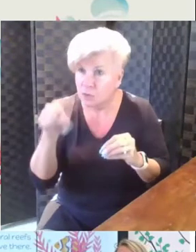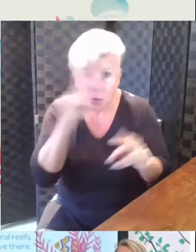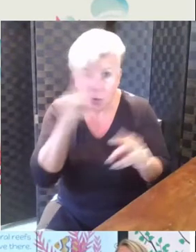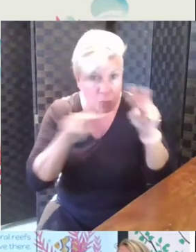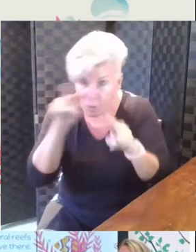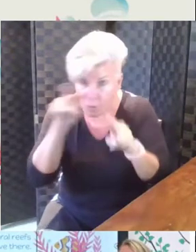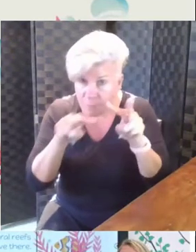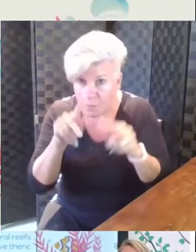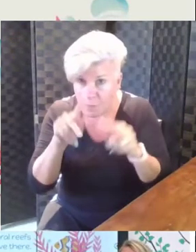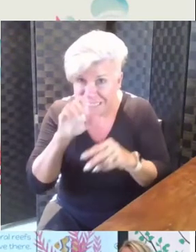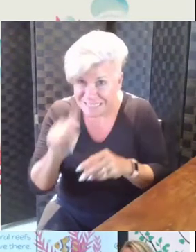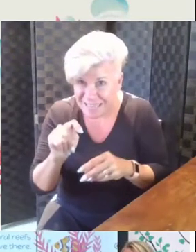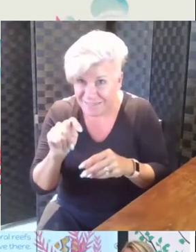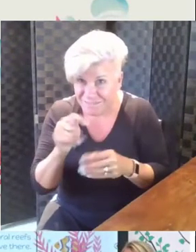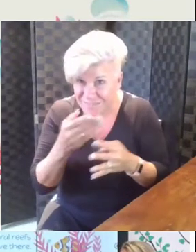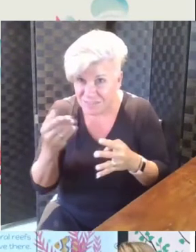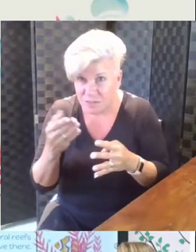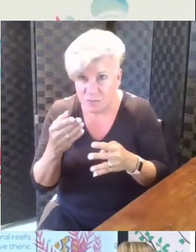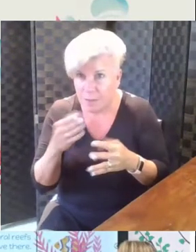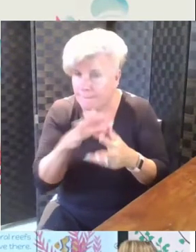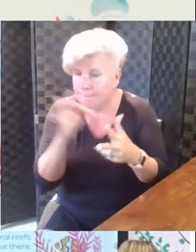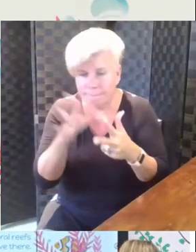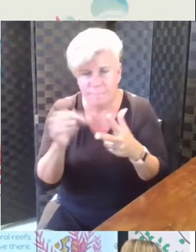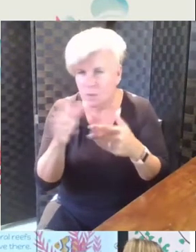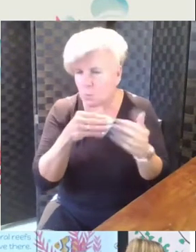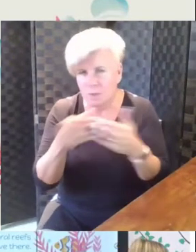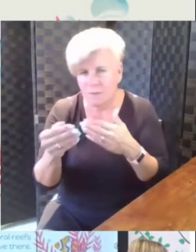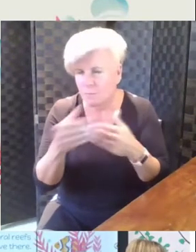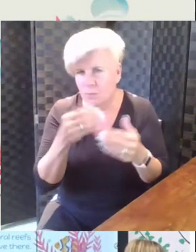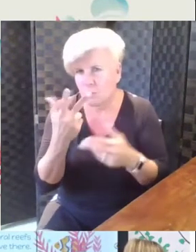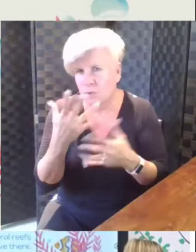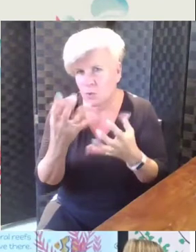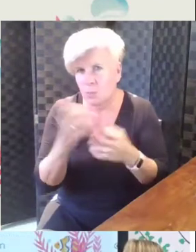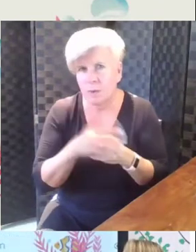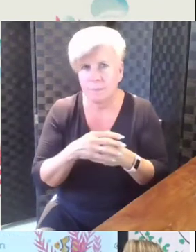text features, you can pick any of the three that you are wanting to look for.